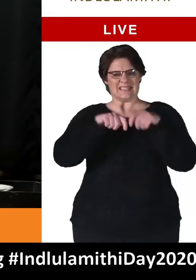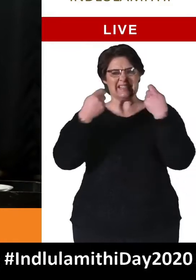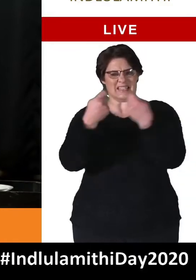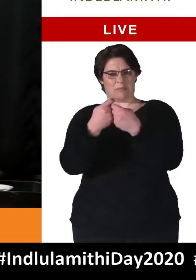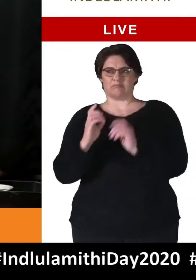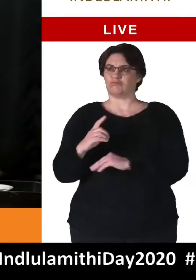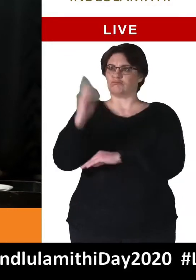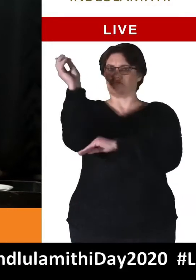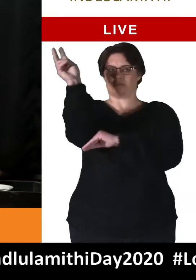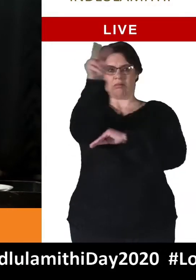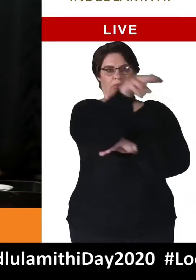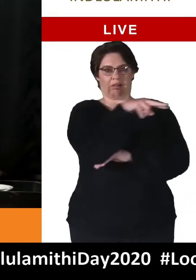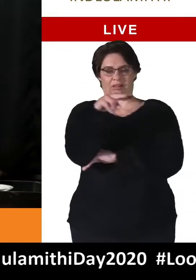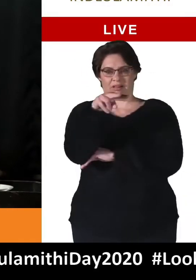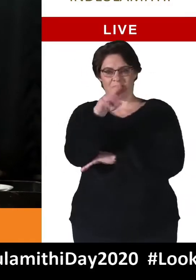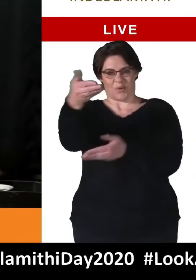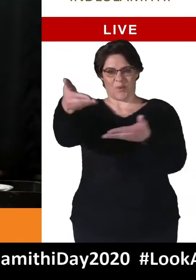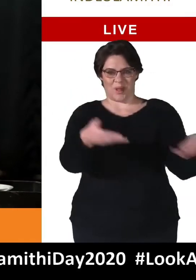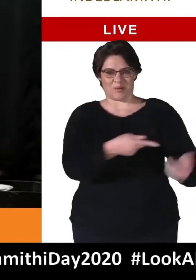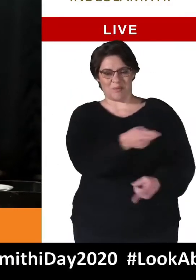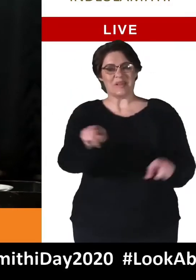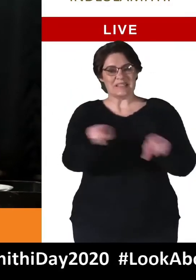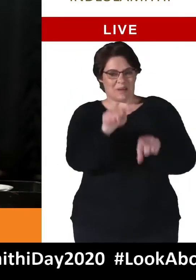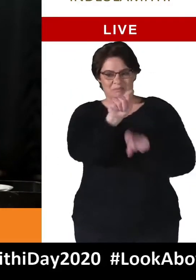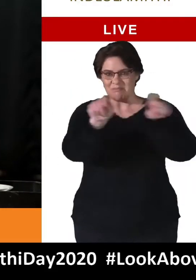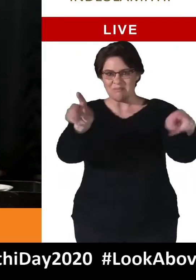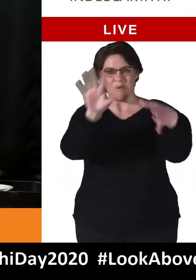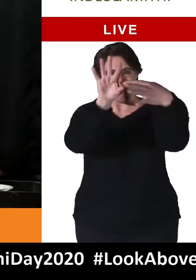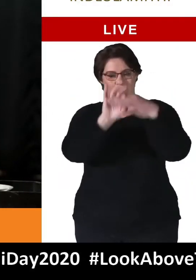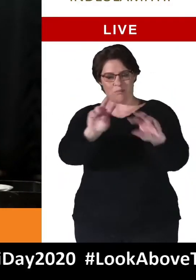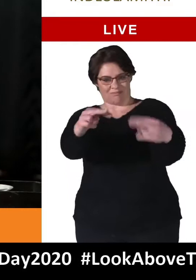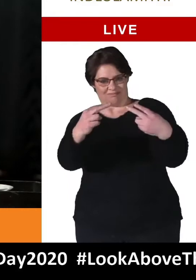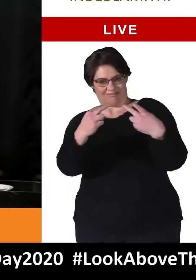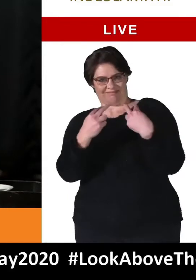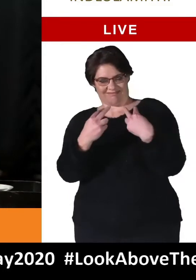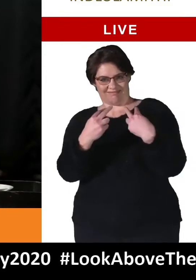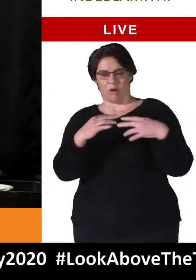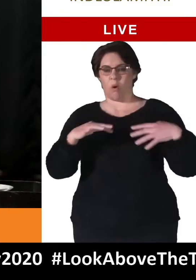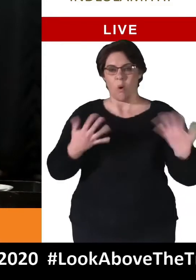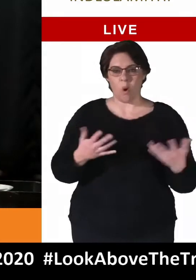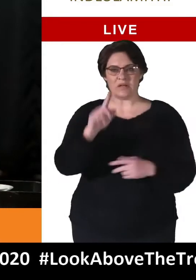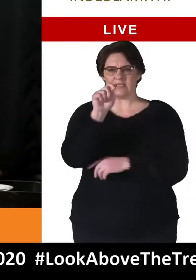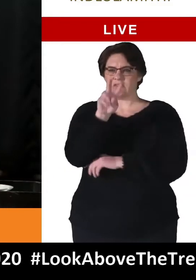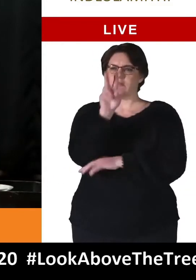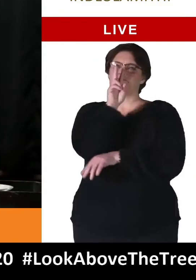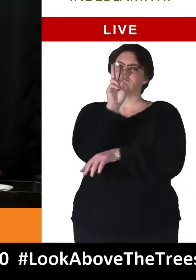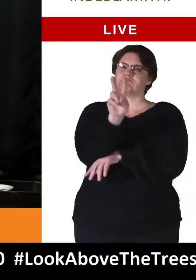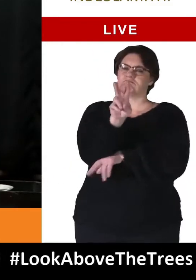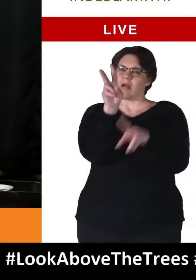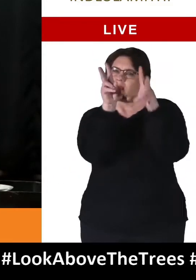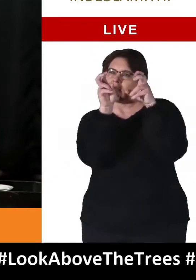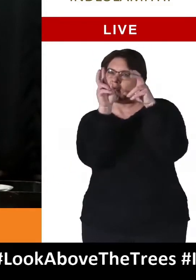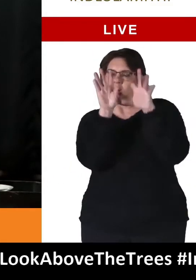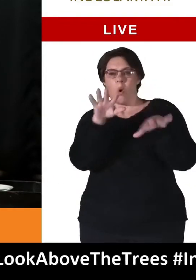here today, be they joining us from home, virtually, or watching television, or